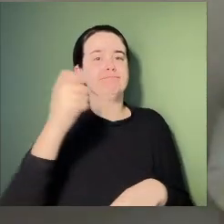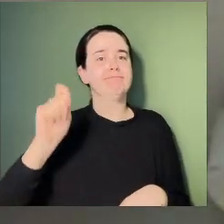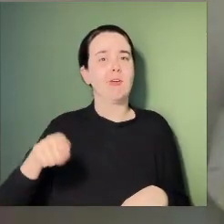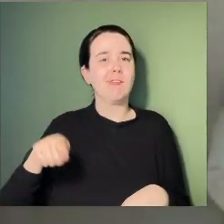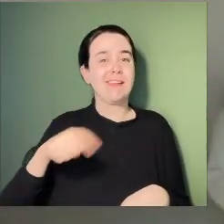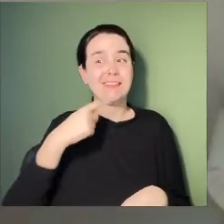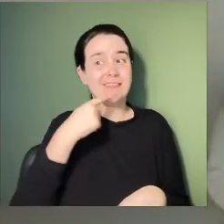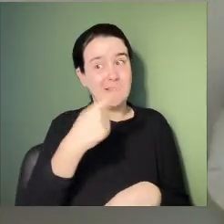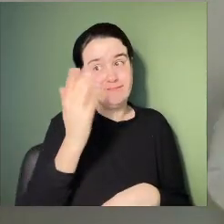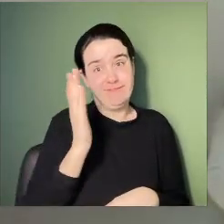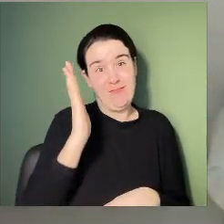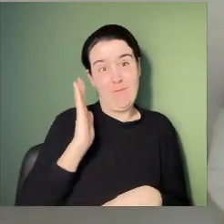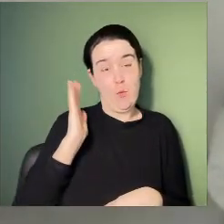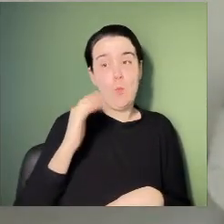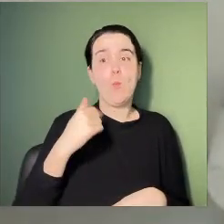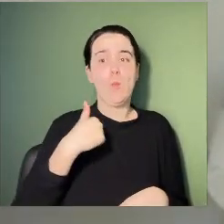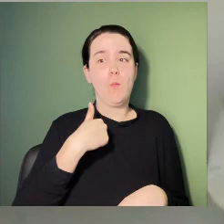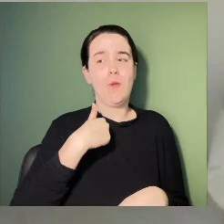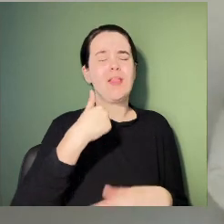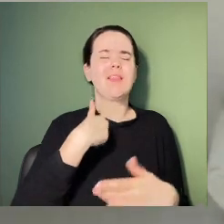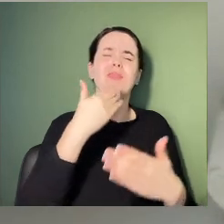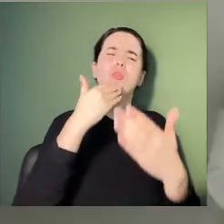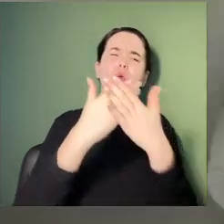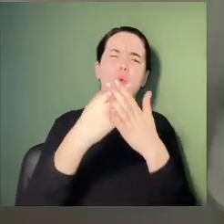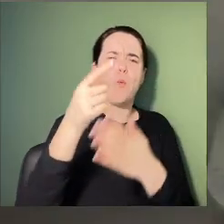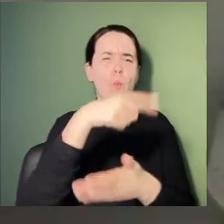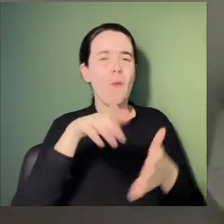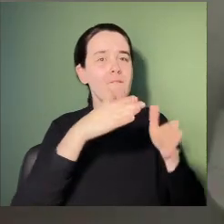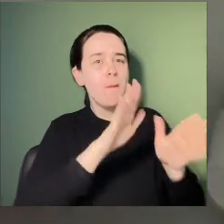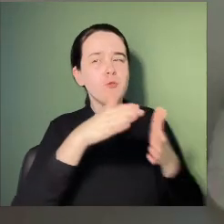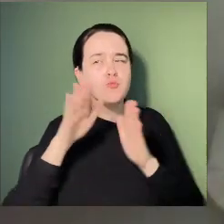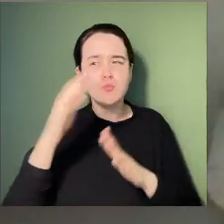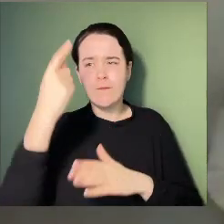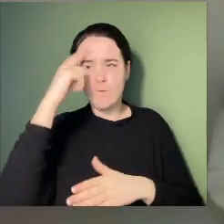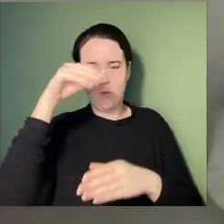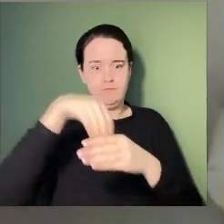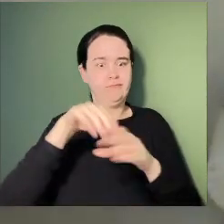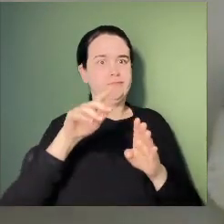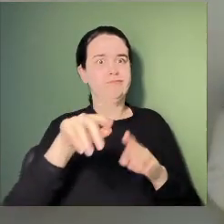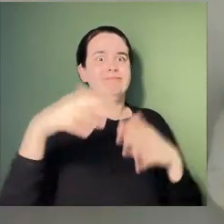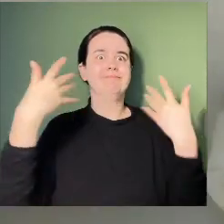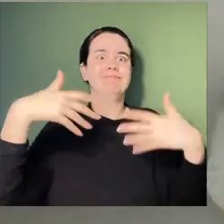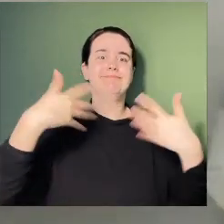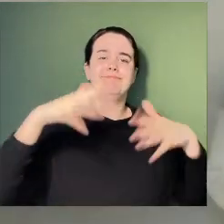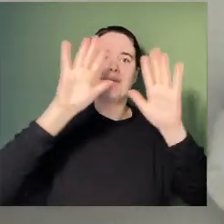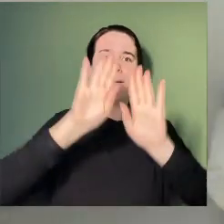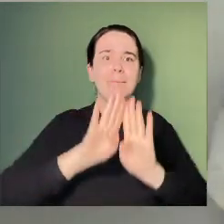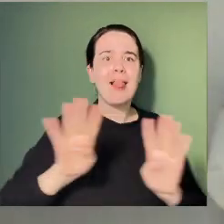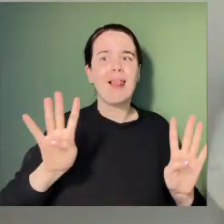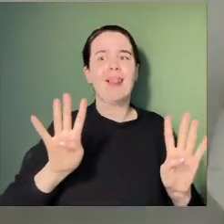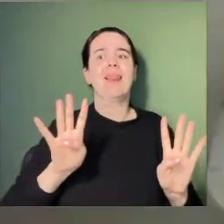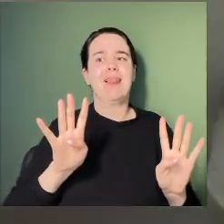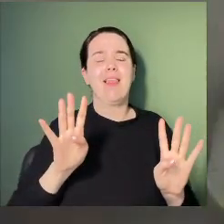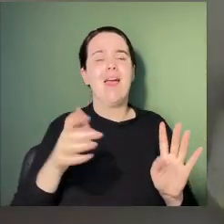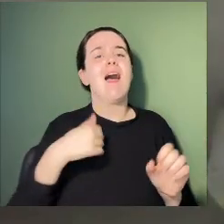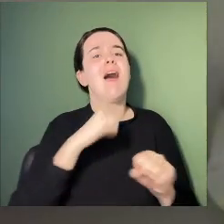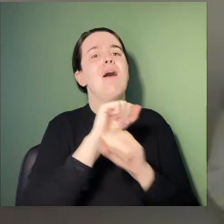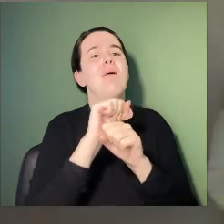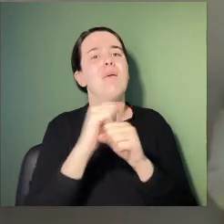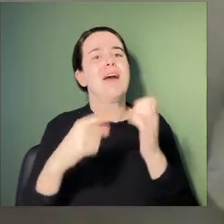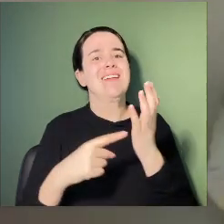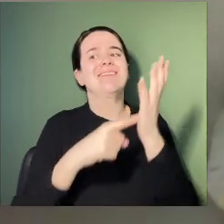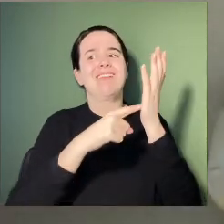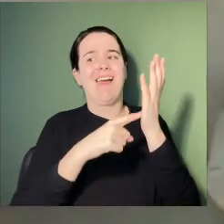to say thank you for this opportunity to be part of this awesome panel. I work at the Tech and Society practice